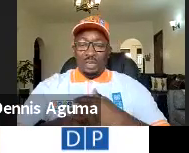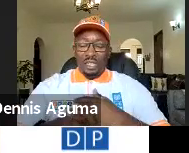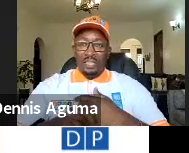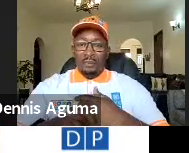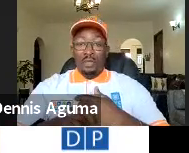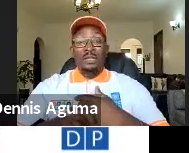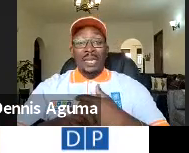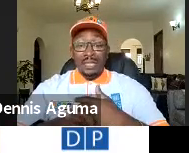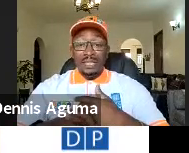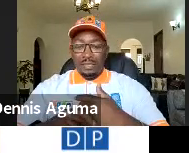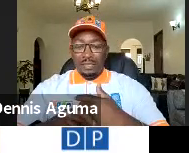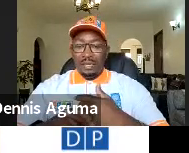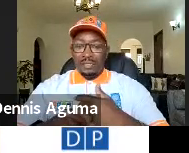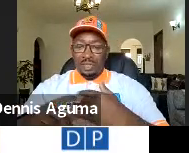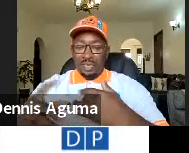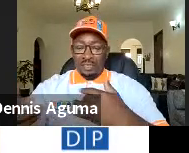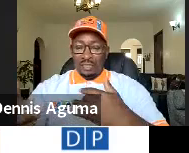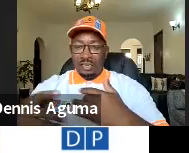One is about skilling.